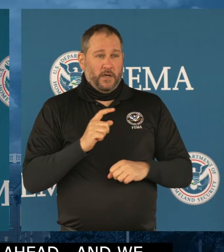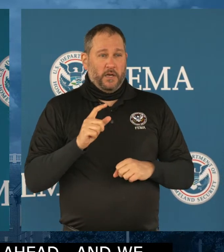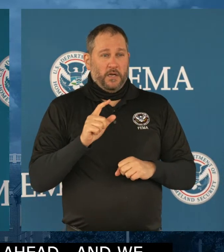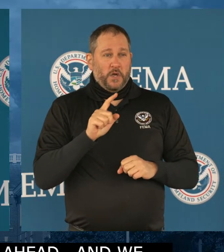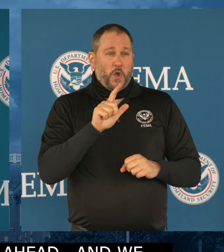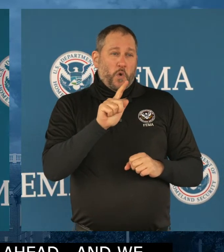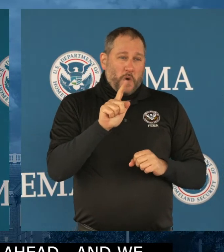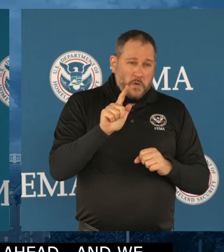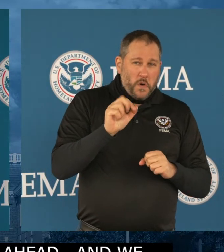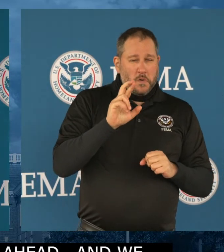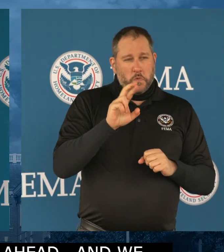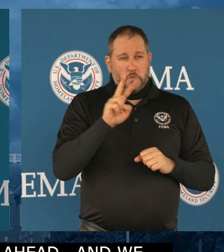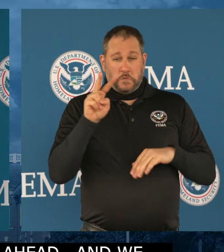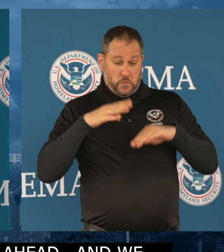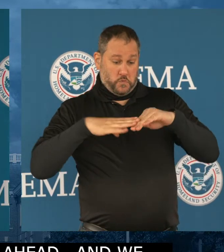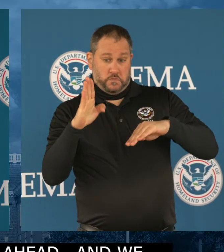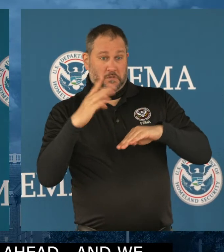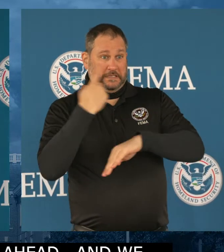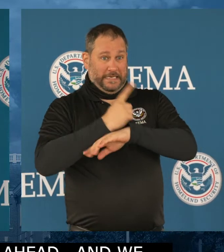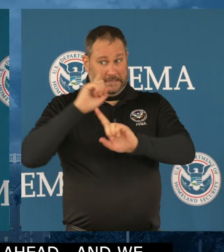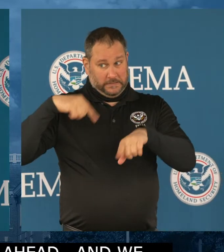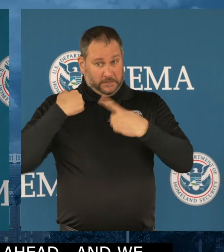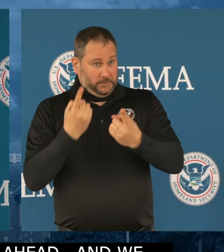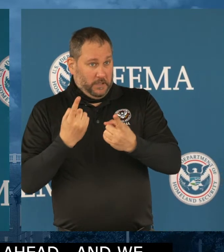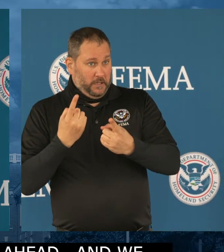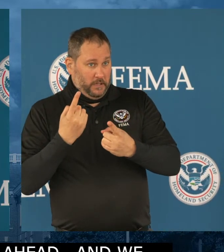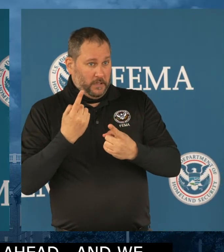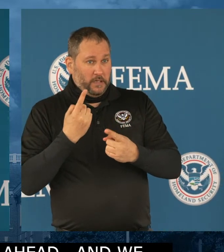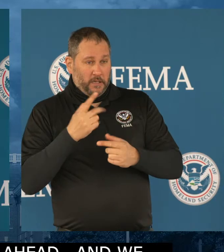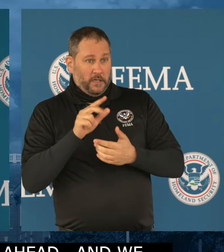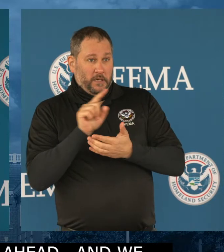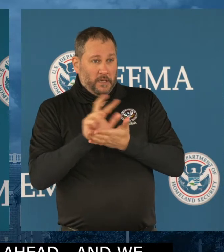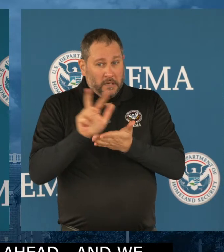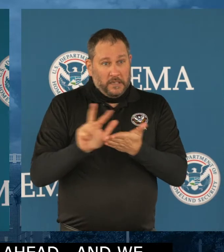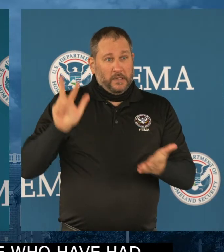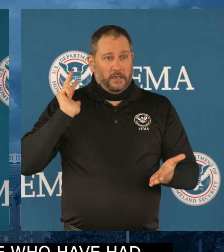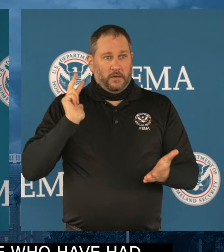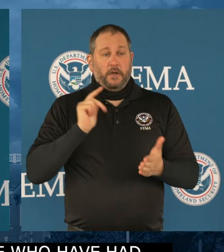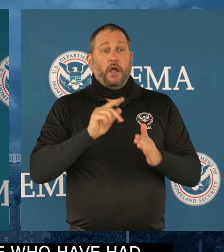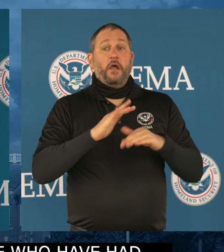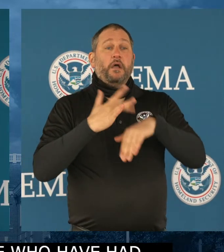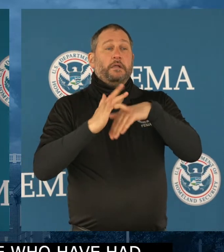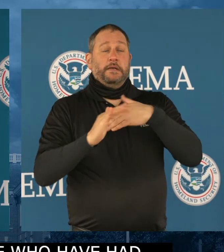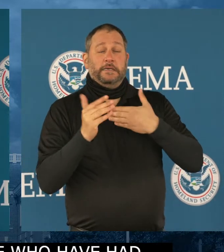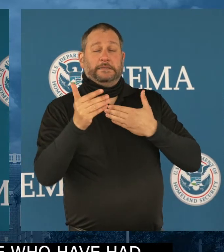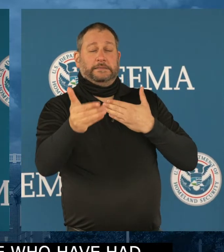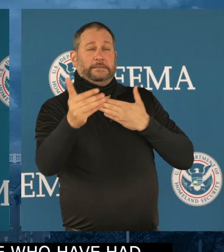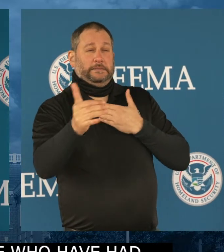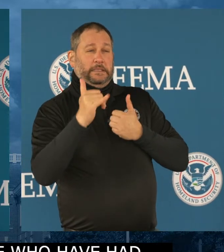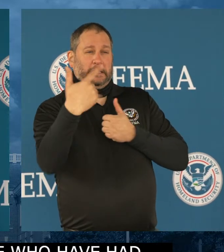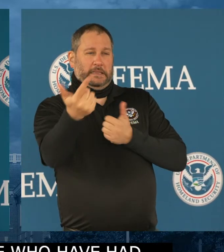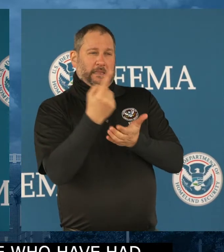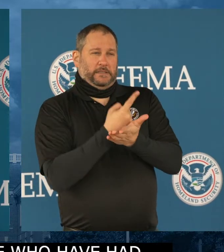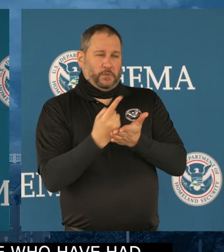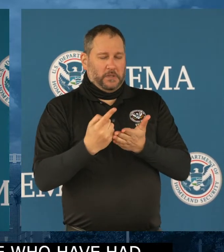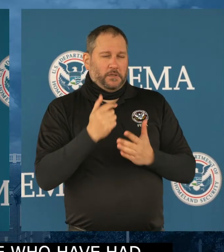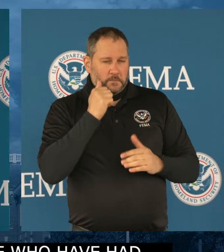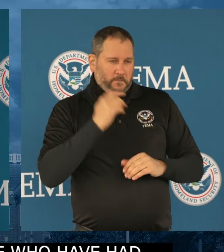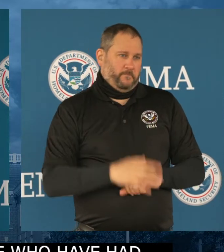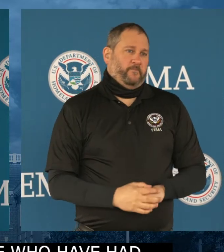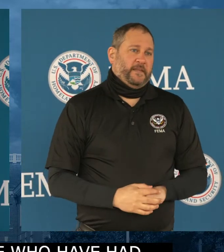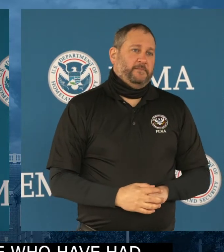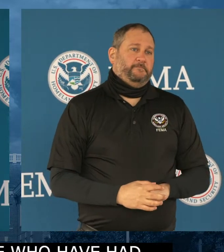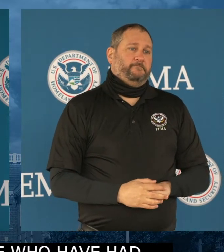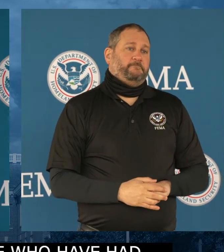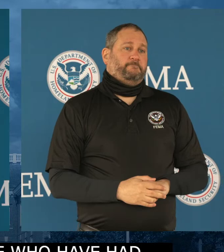or more days ago, which will open up later on today and tomorrow. Already we've